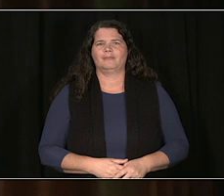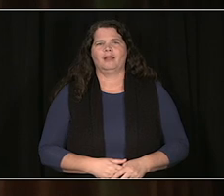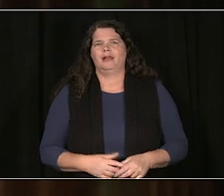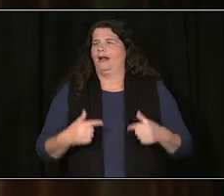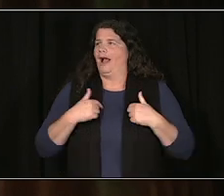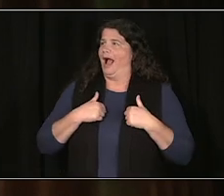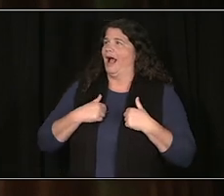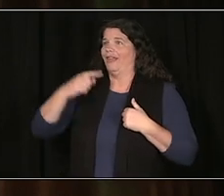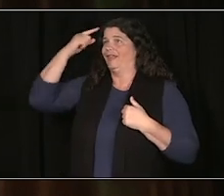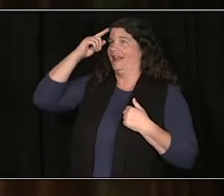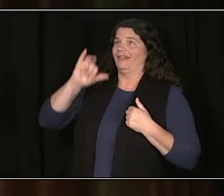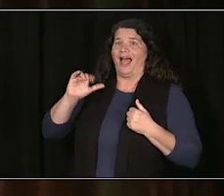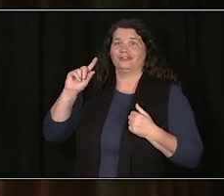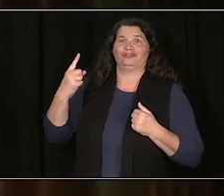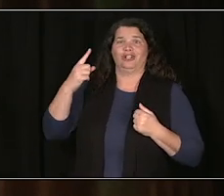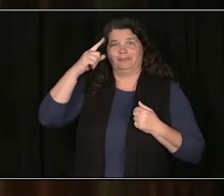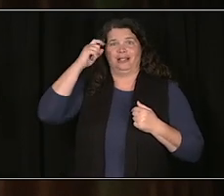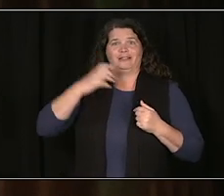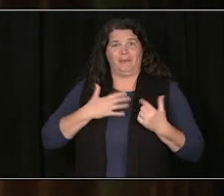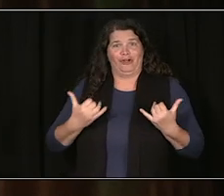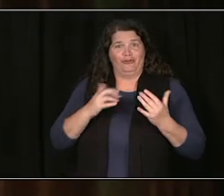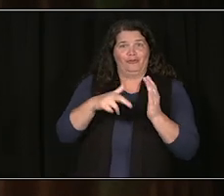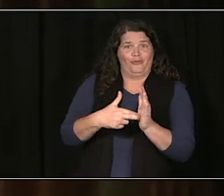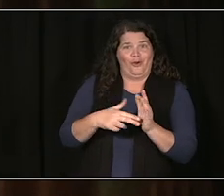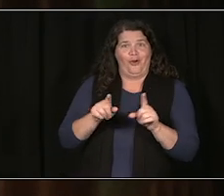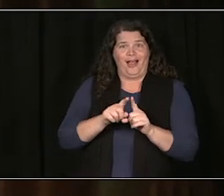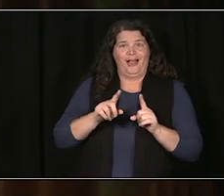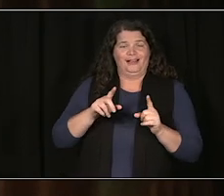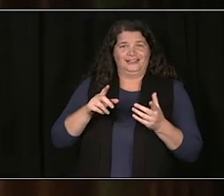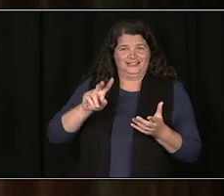gentleman. I was a lawyer for a long time, and I love being